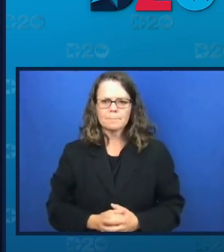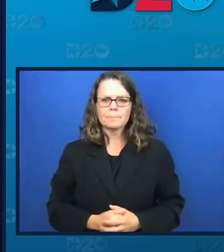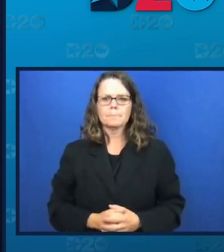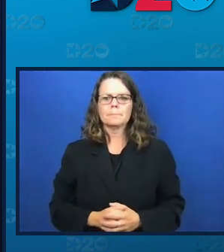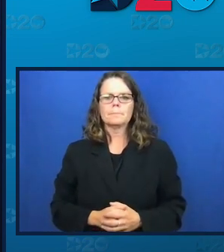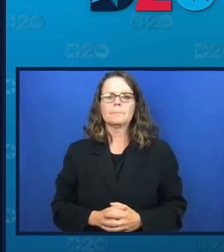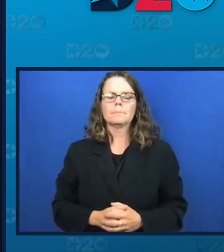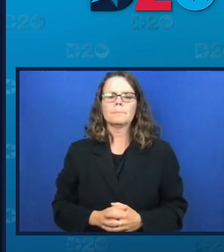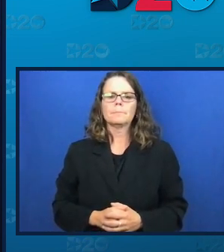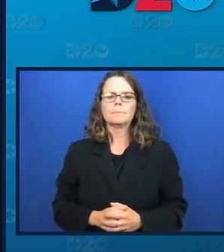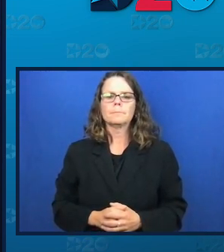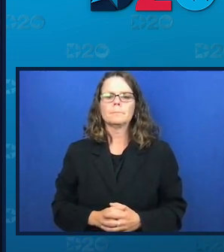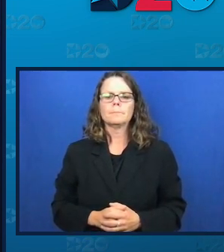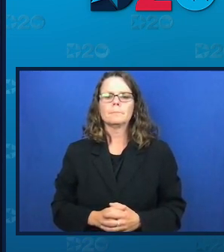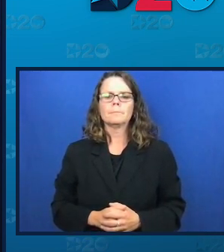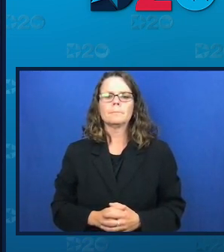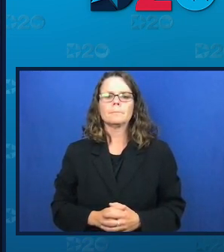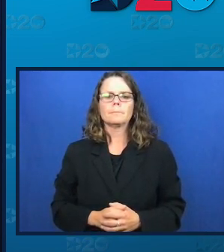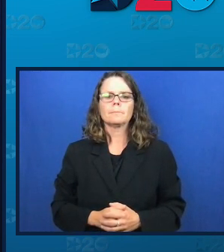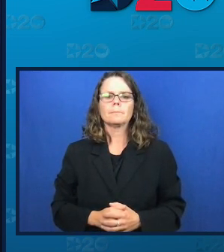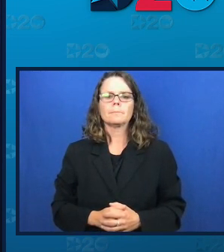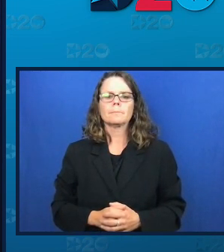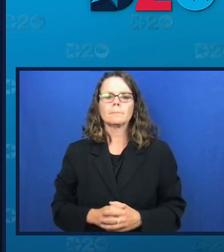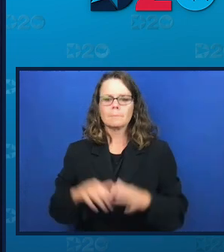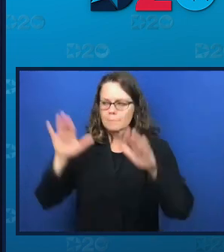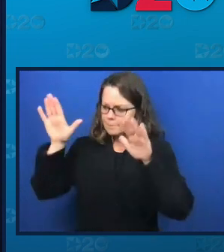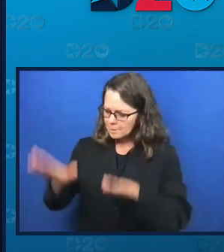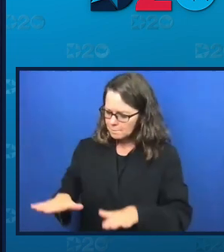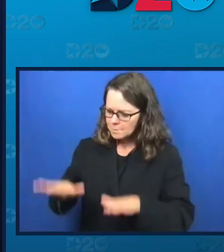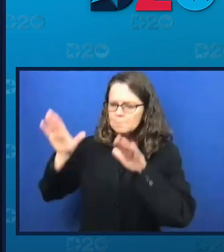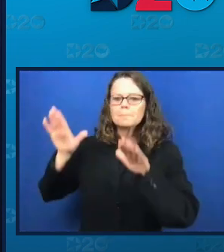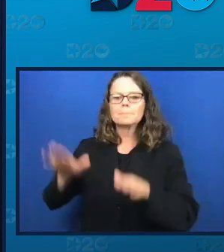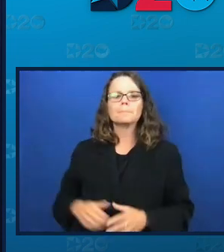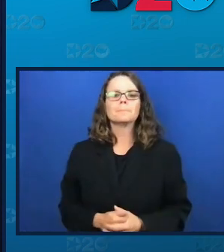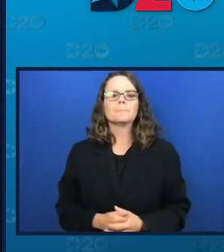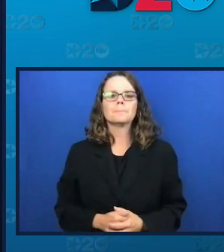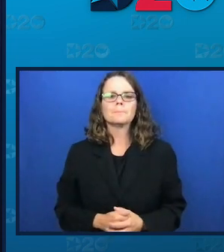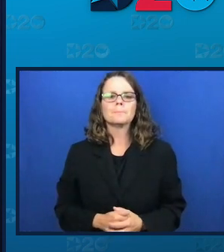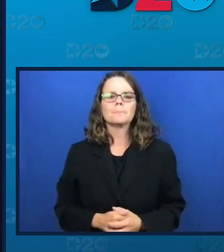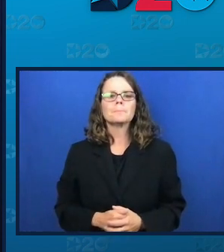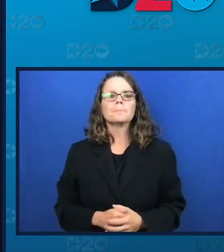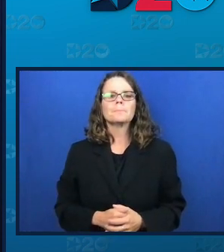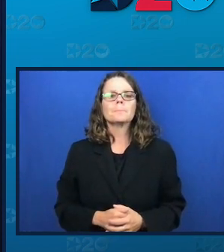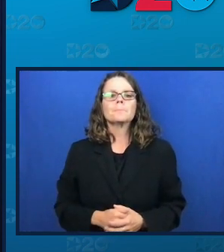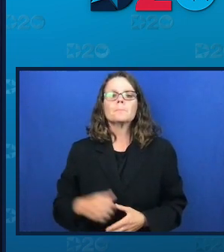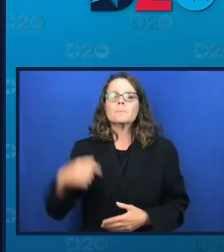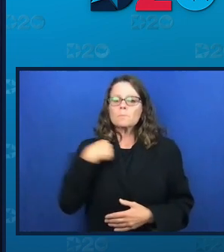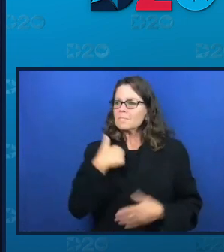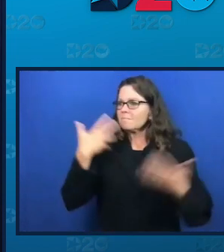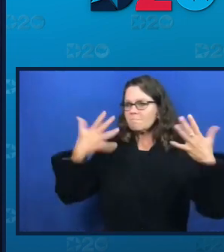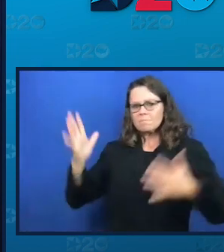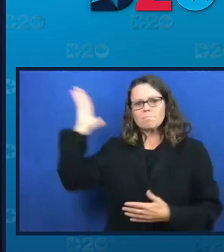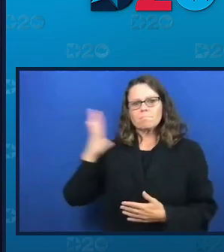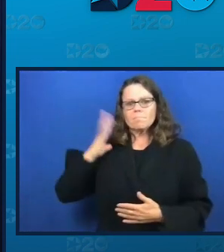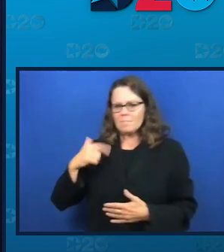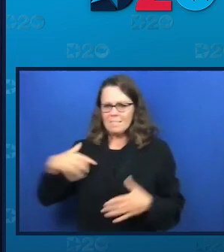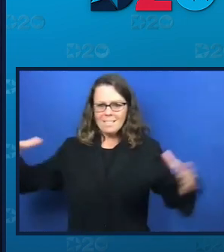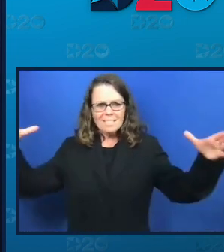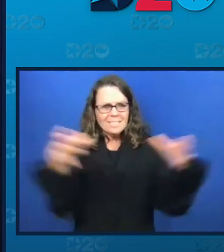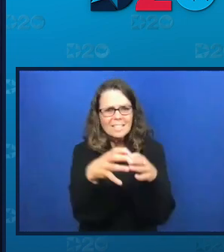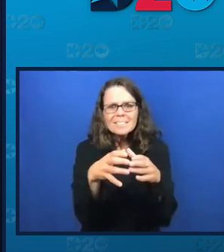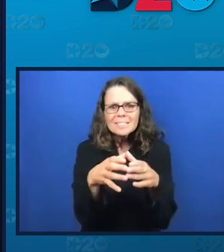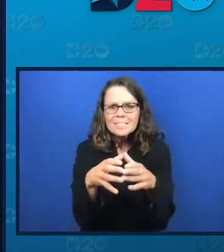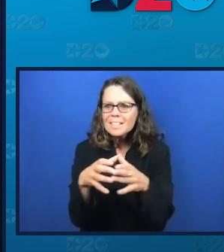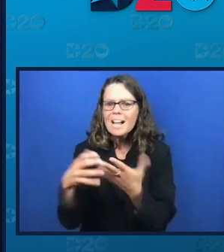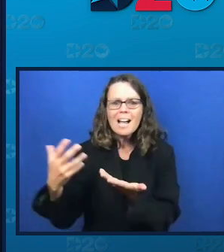4 days ago, we came together to begin a historic convention, a convention across America. Since then, we've